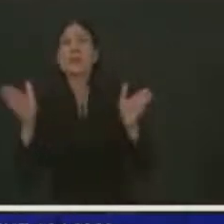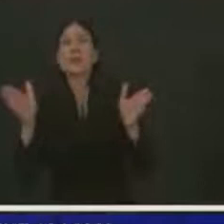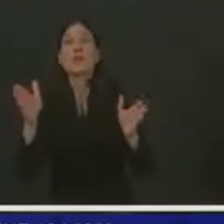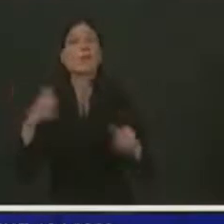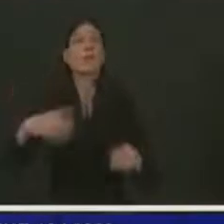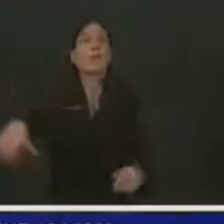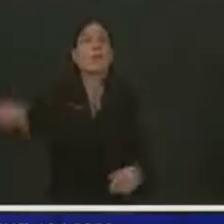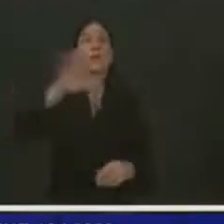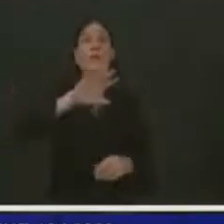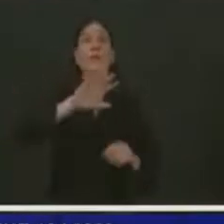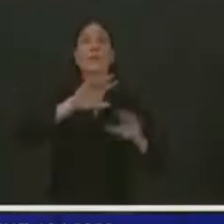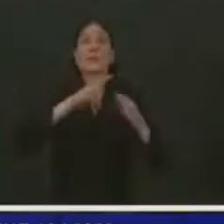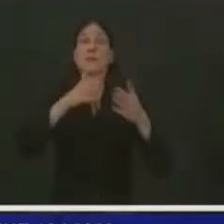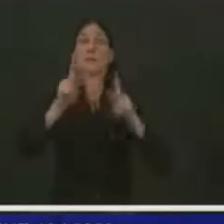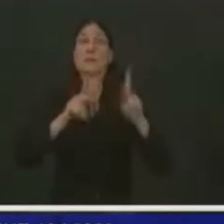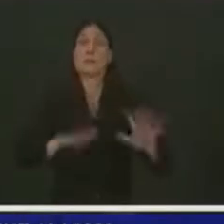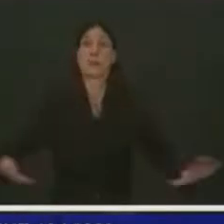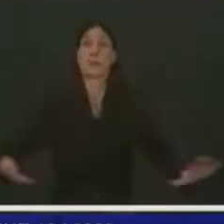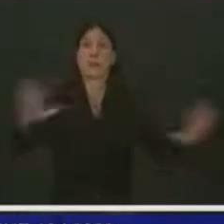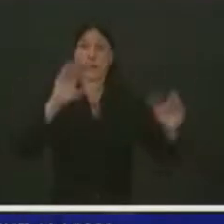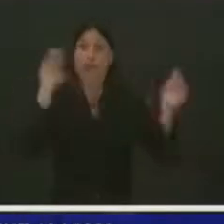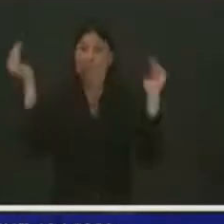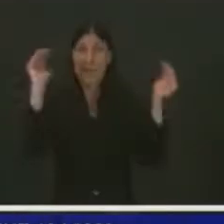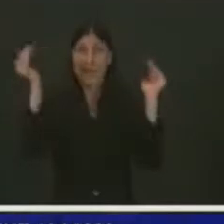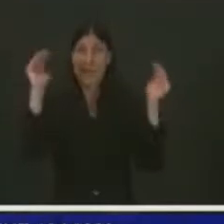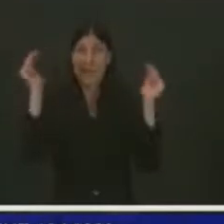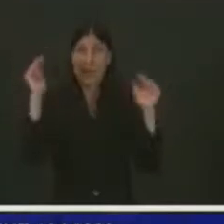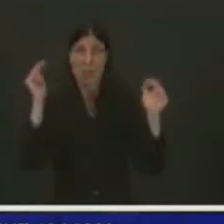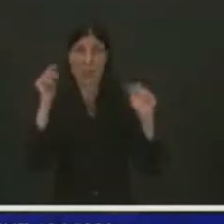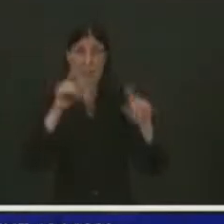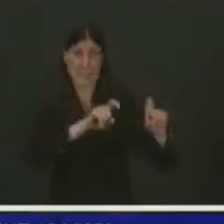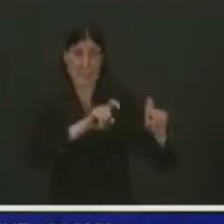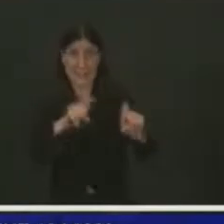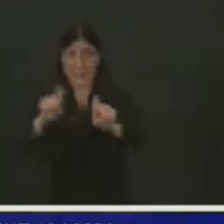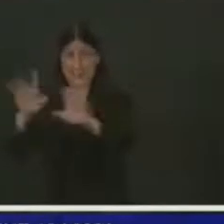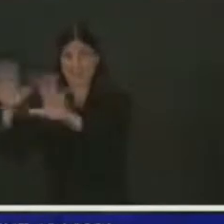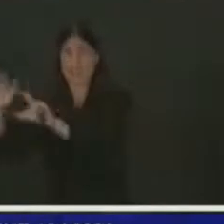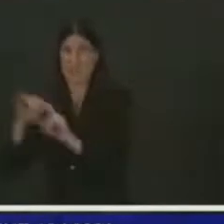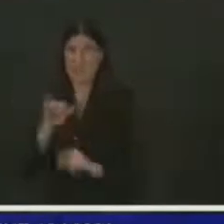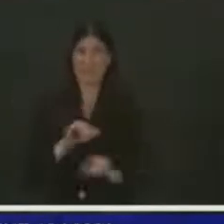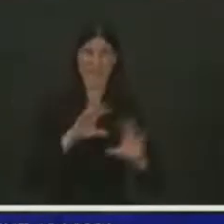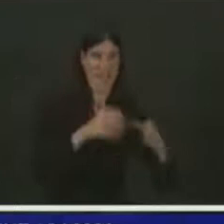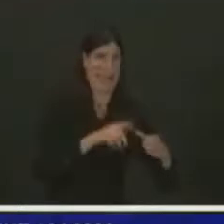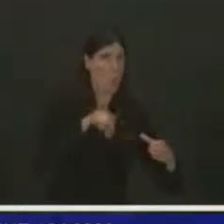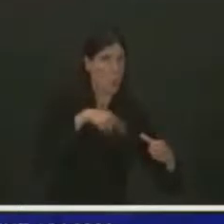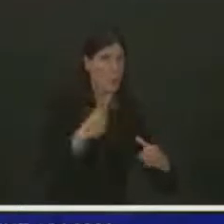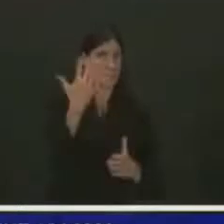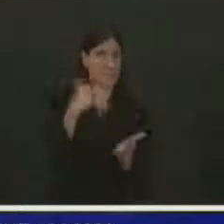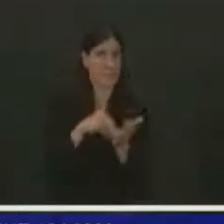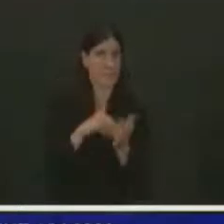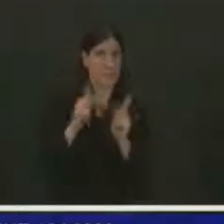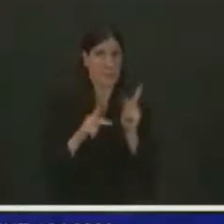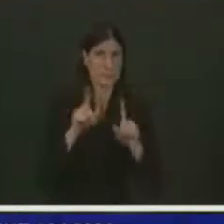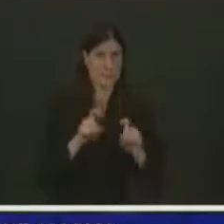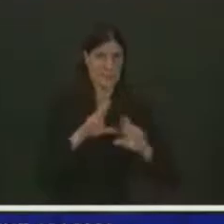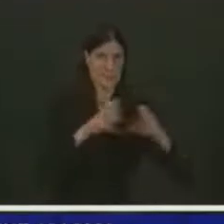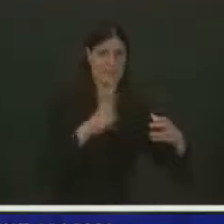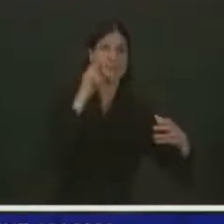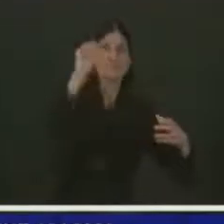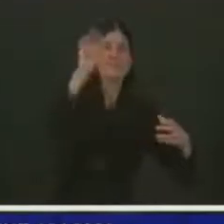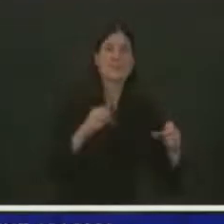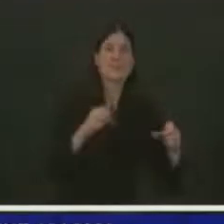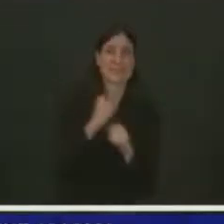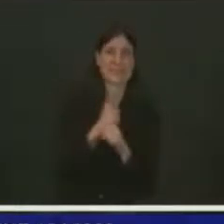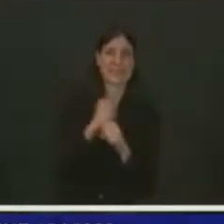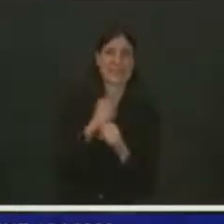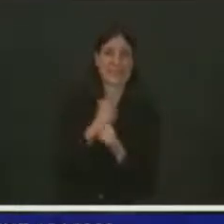we look by race and ethnicity. One of our operating assumptions throughout this response is that there